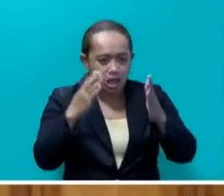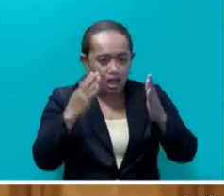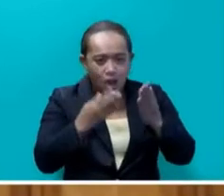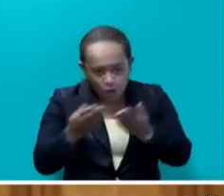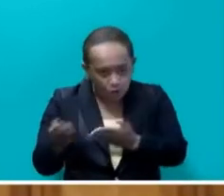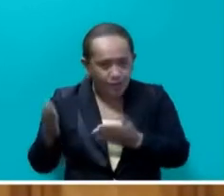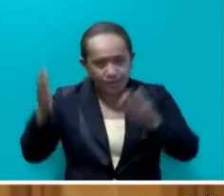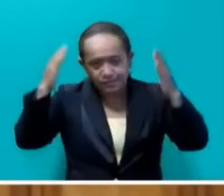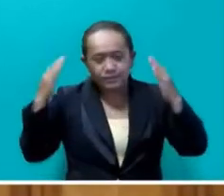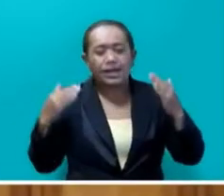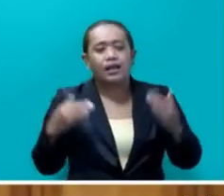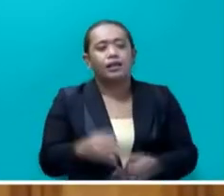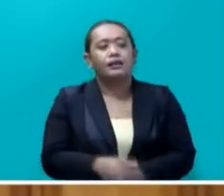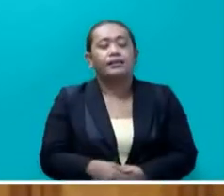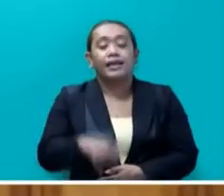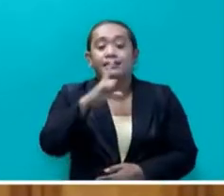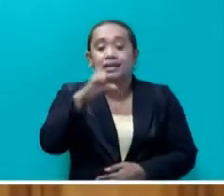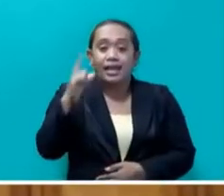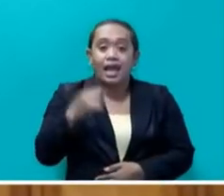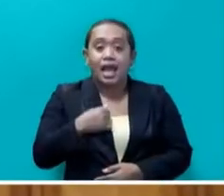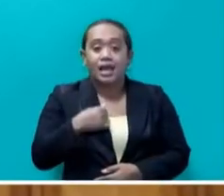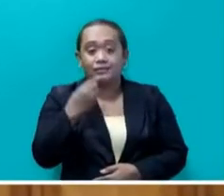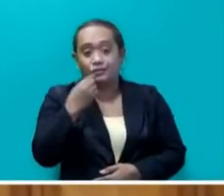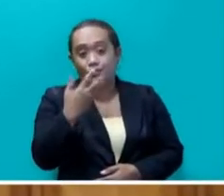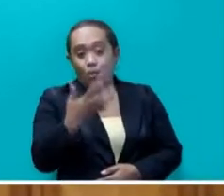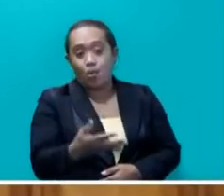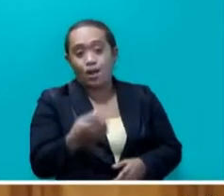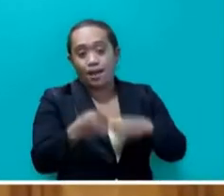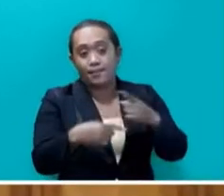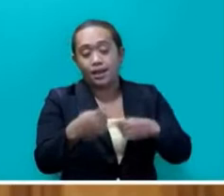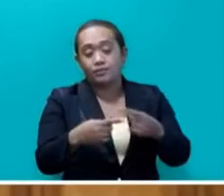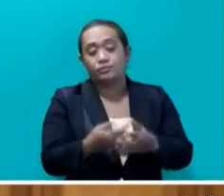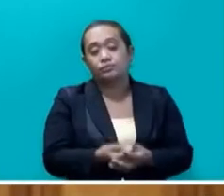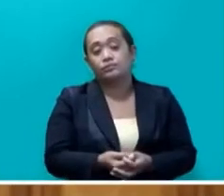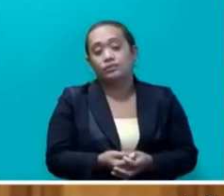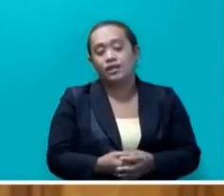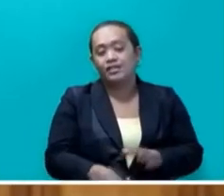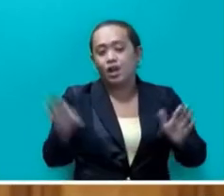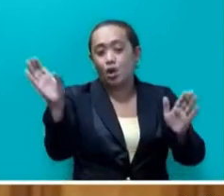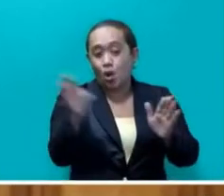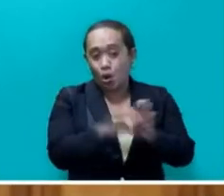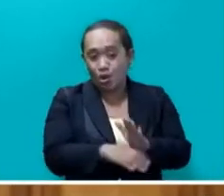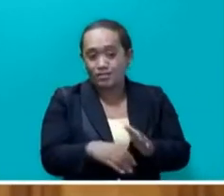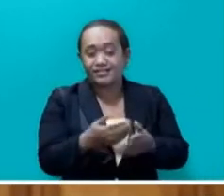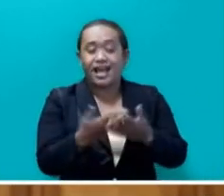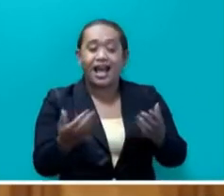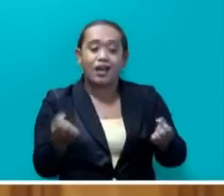yesterday I spoke about the cost to combat COVID-19.